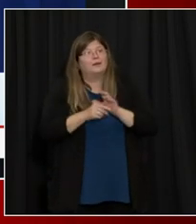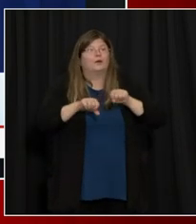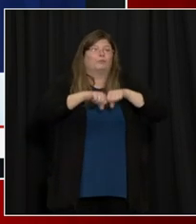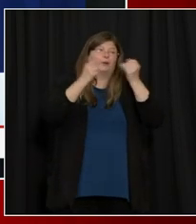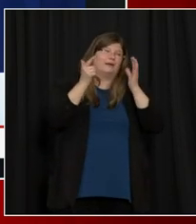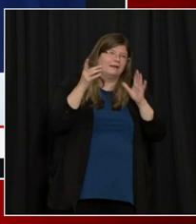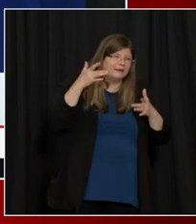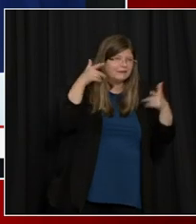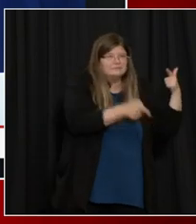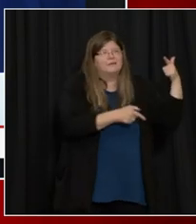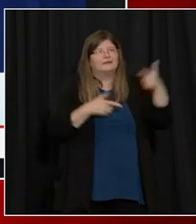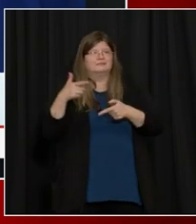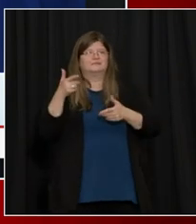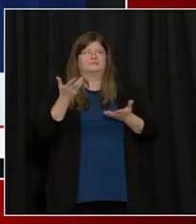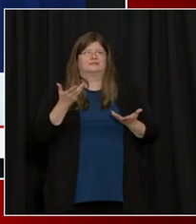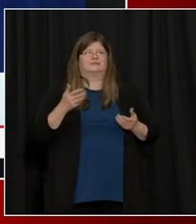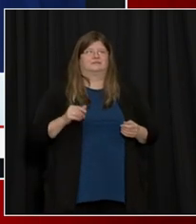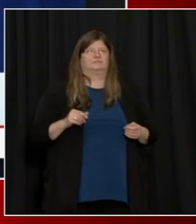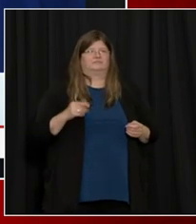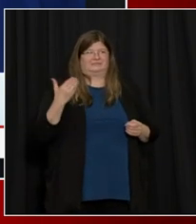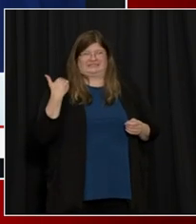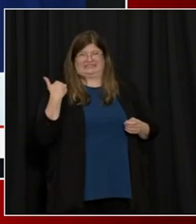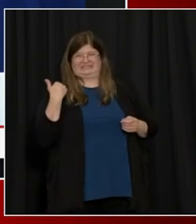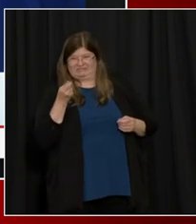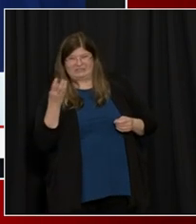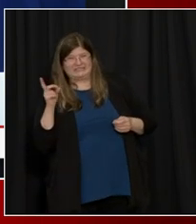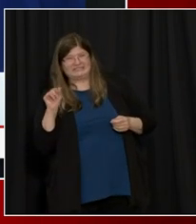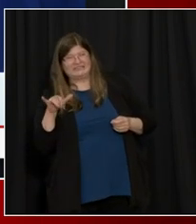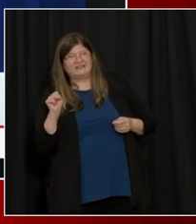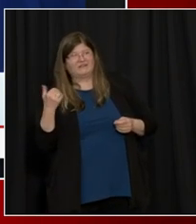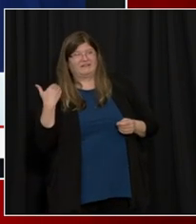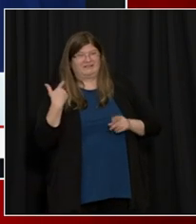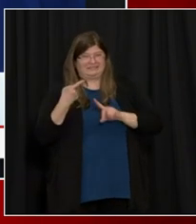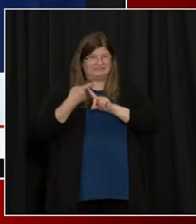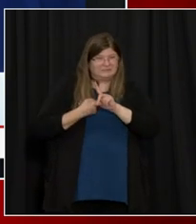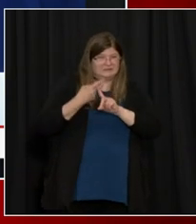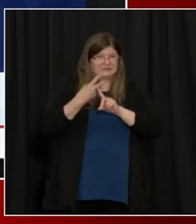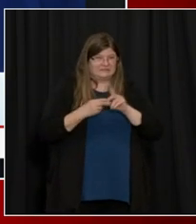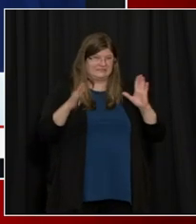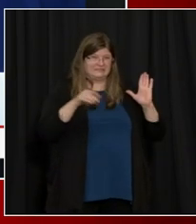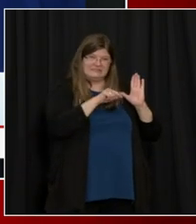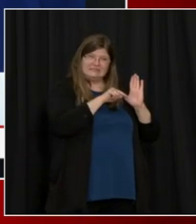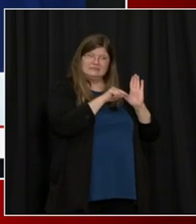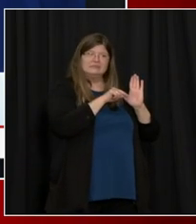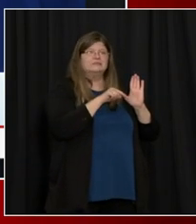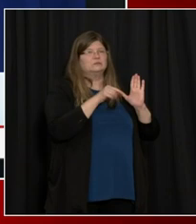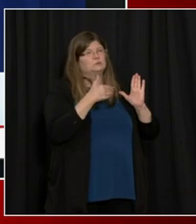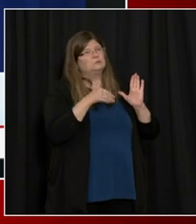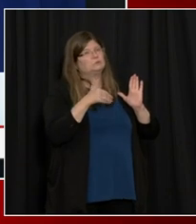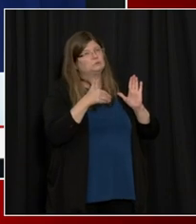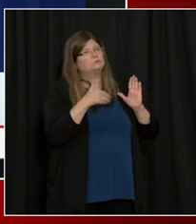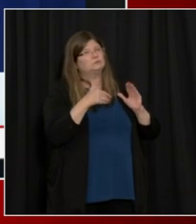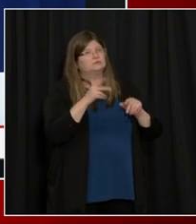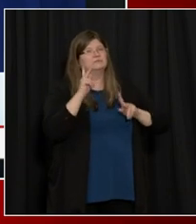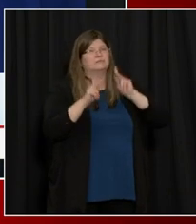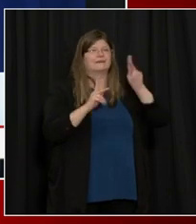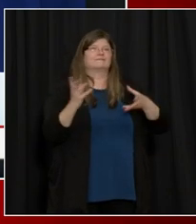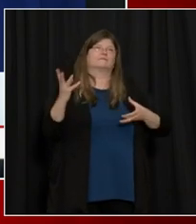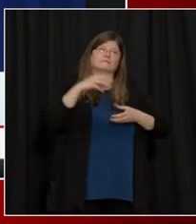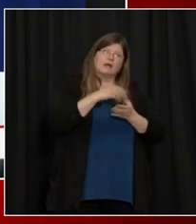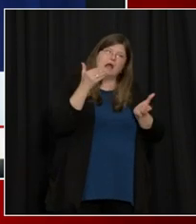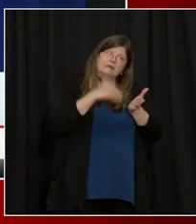days, last couple of months, they involve some career criminals that are involved in this